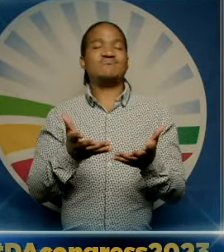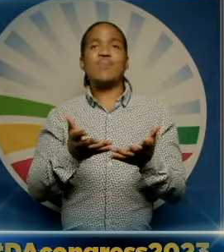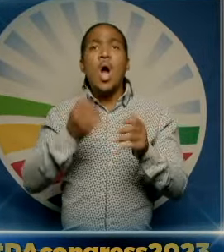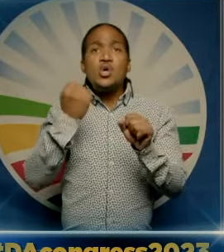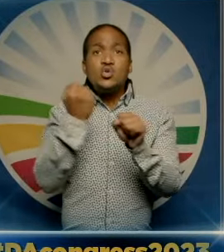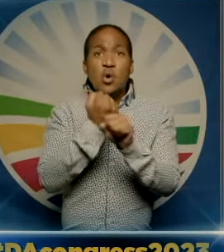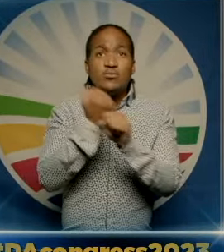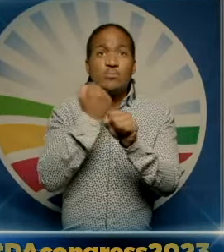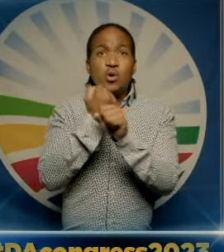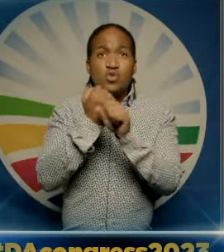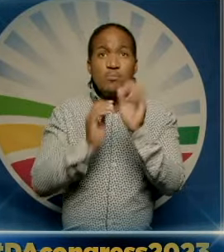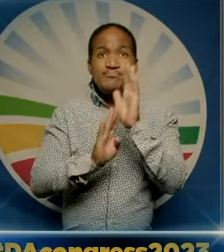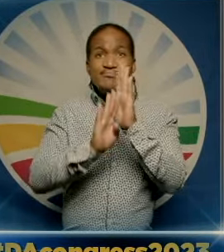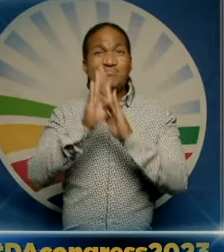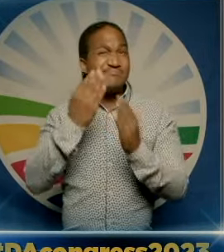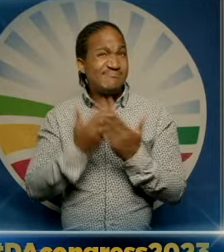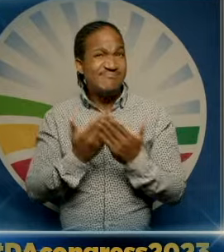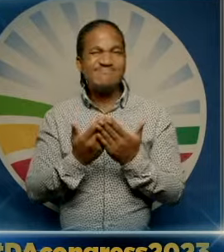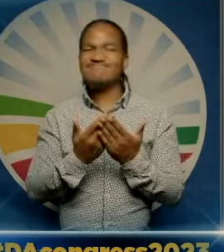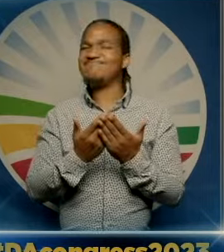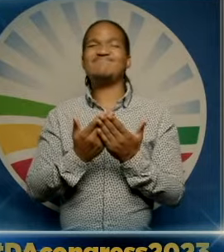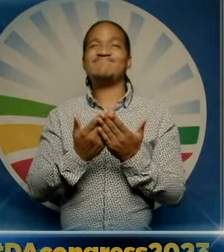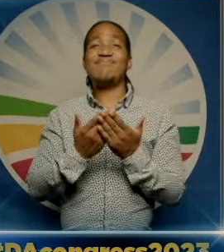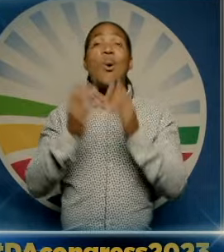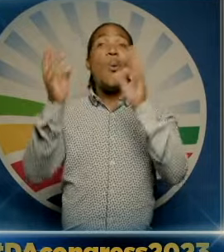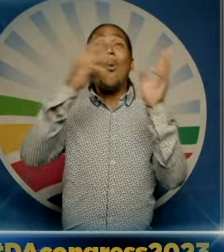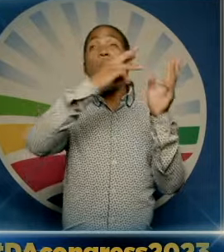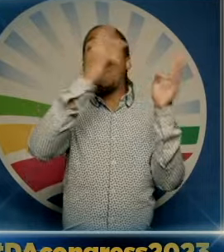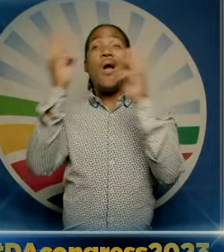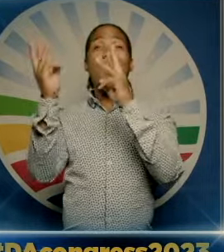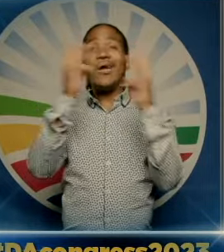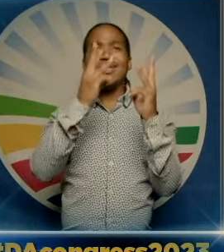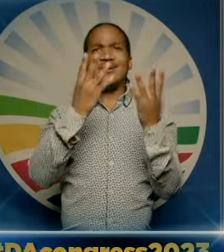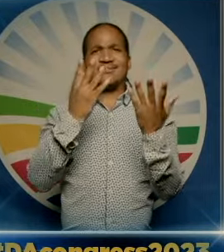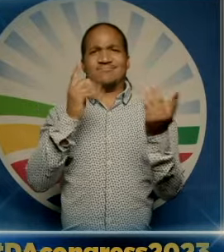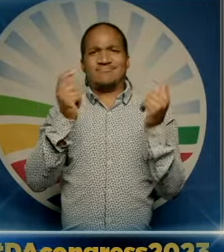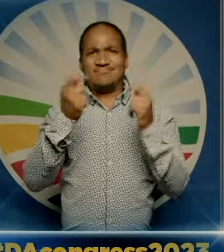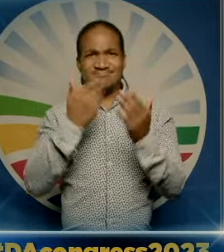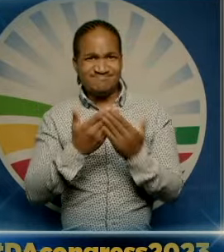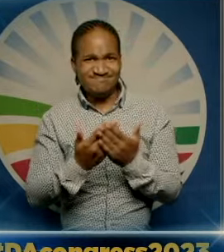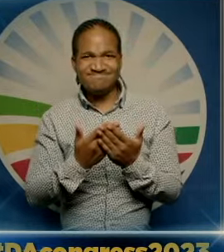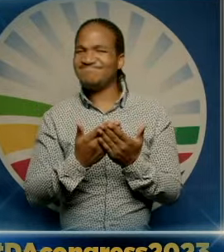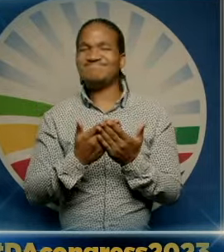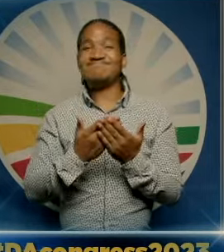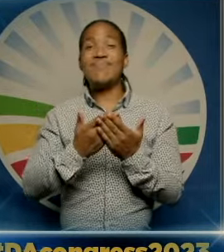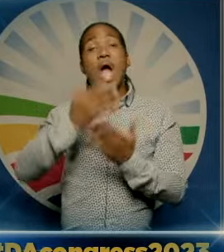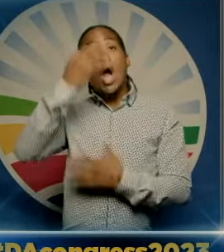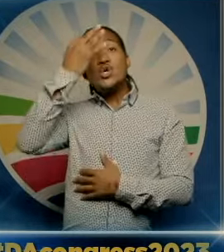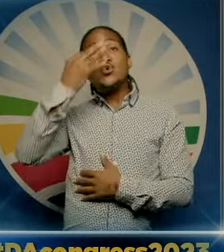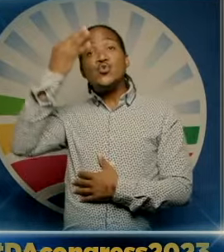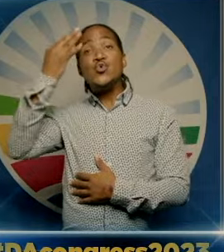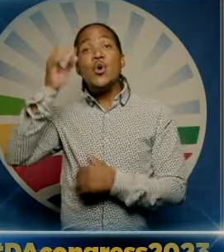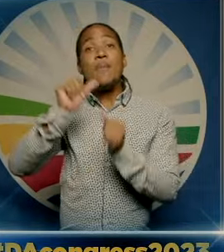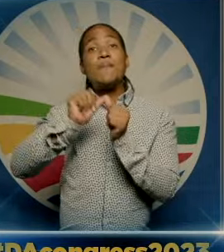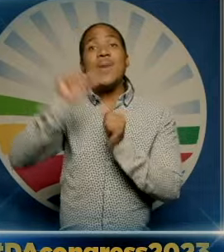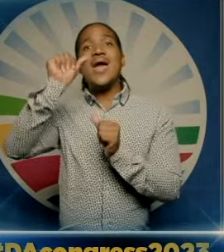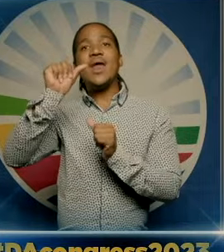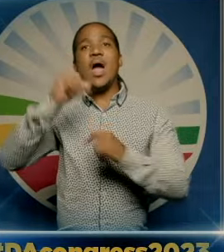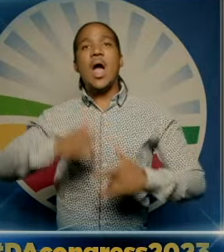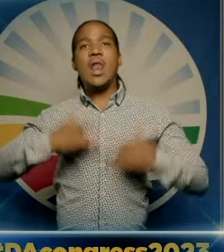the current climate in South Africa. The dream of a better life has turned into a